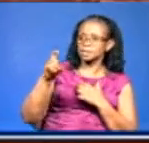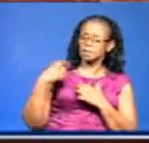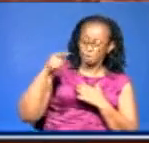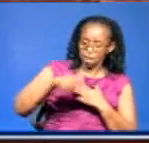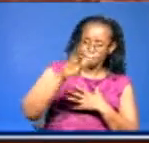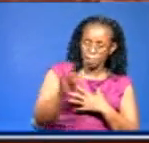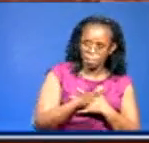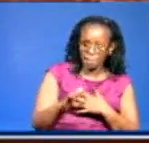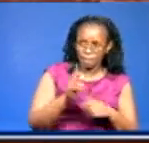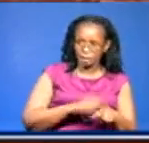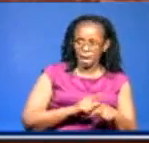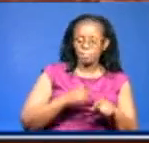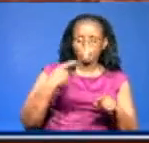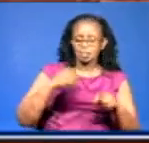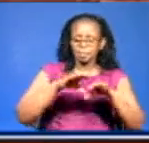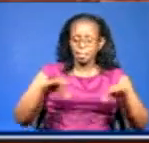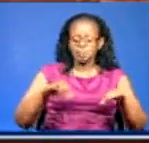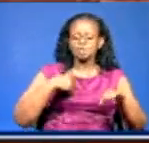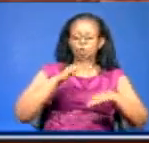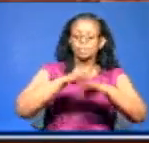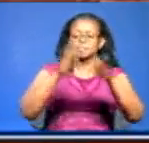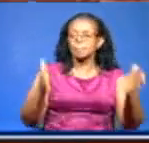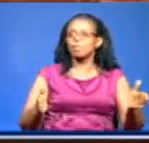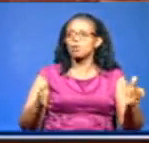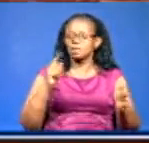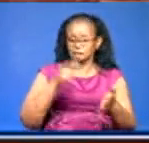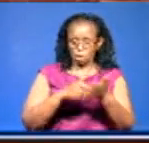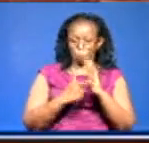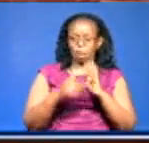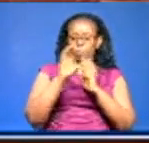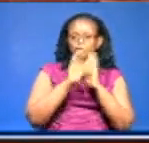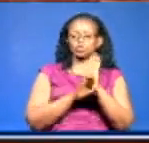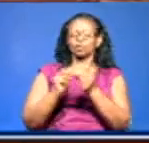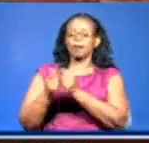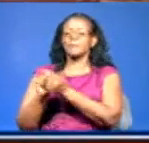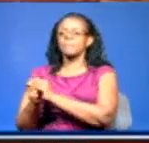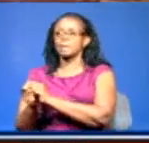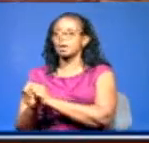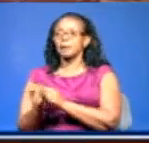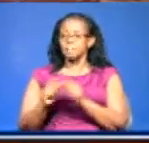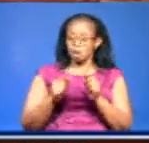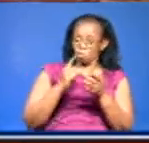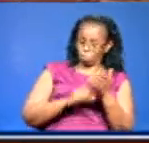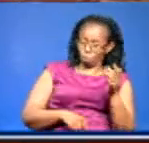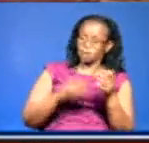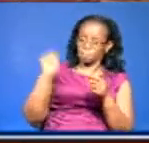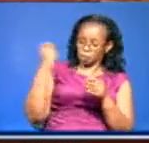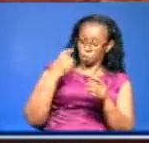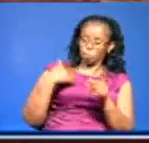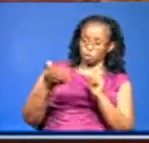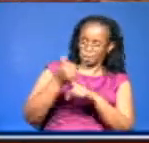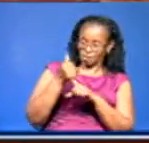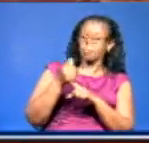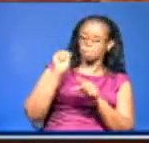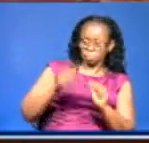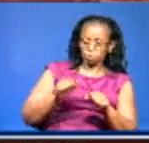when that mess is on the table. Mr. Speaker, that requires a constitutional amendment. But what the President wants to achieve is achievable